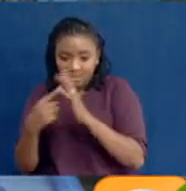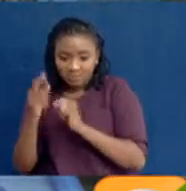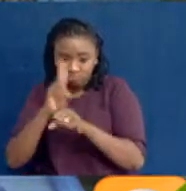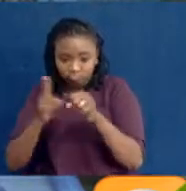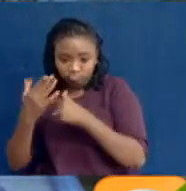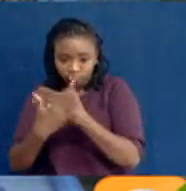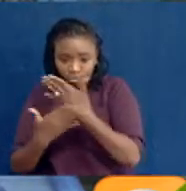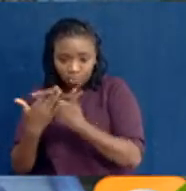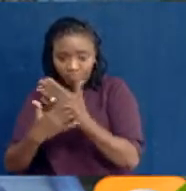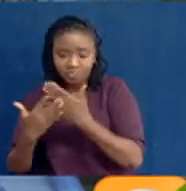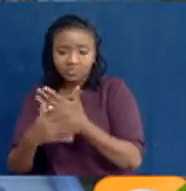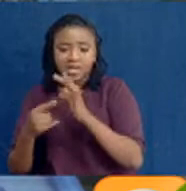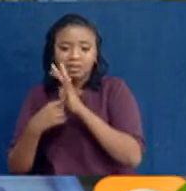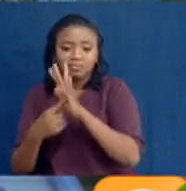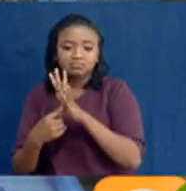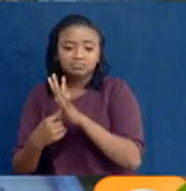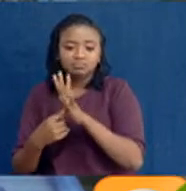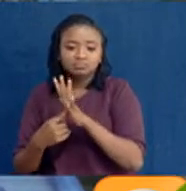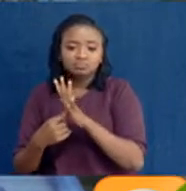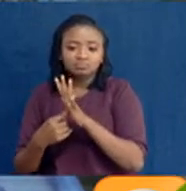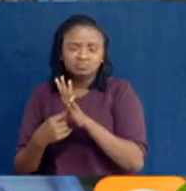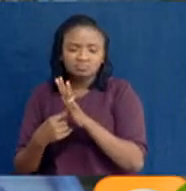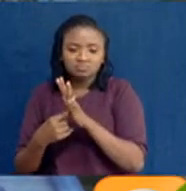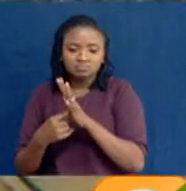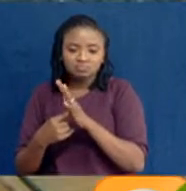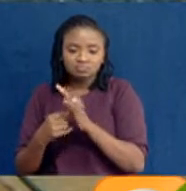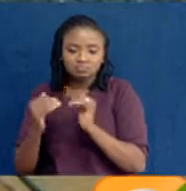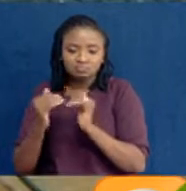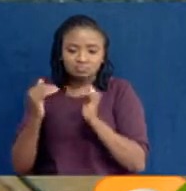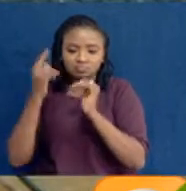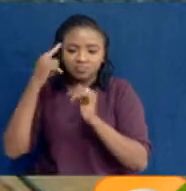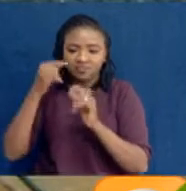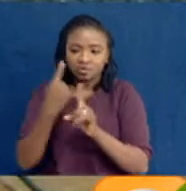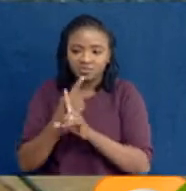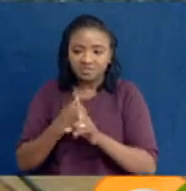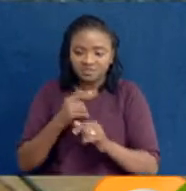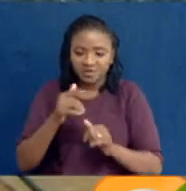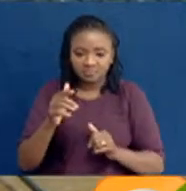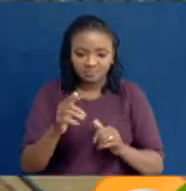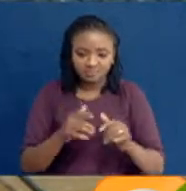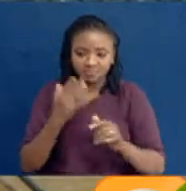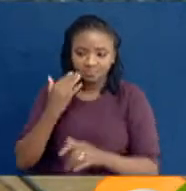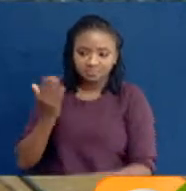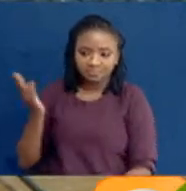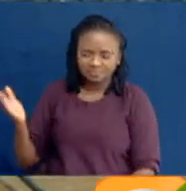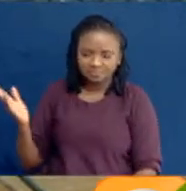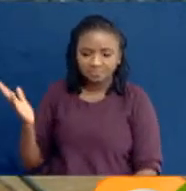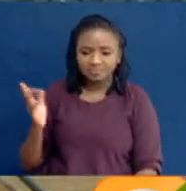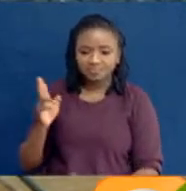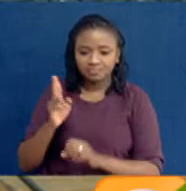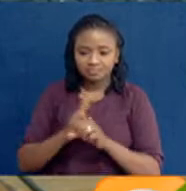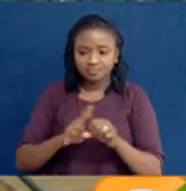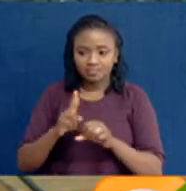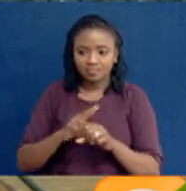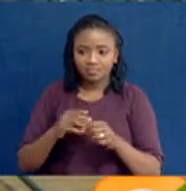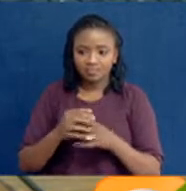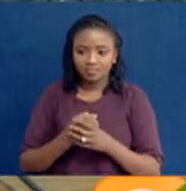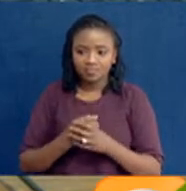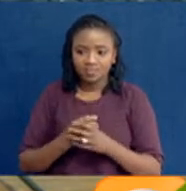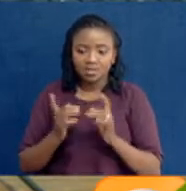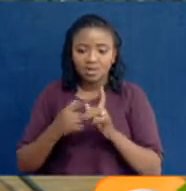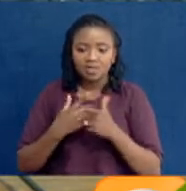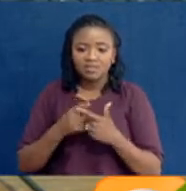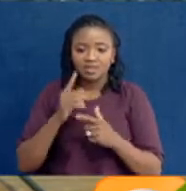like the ground floor or entry level for robotics, because they're automated. They take a design that's on the computer and then they